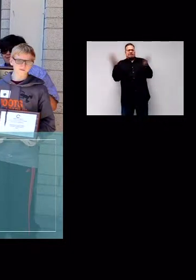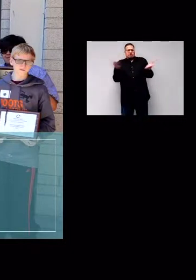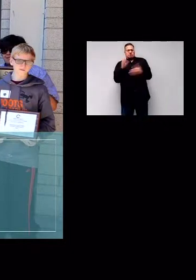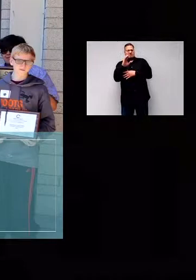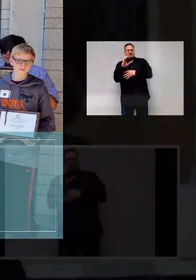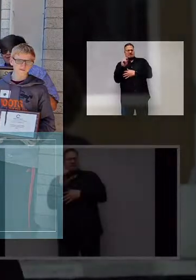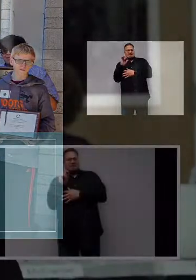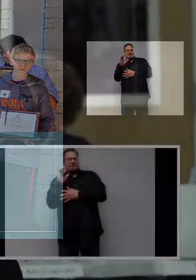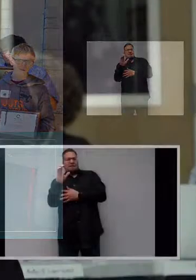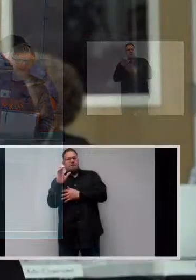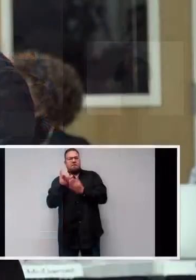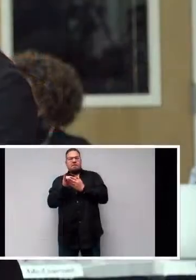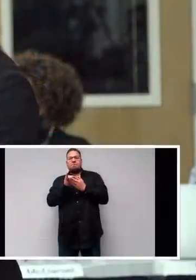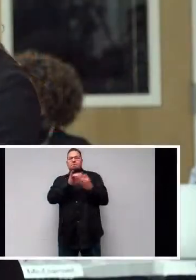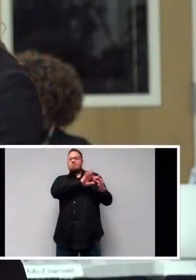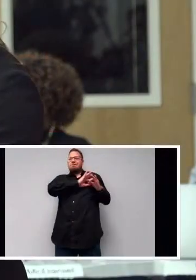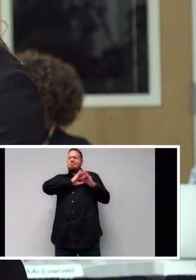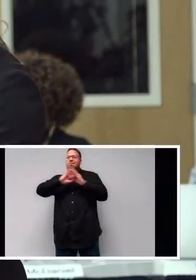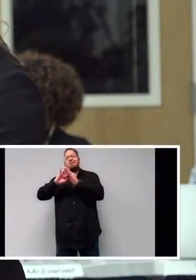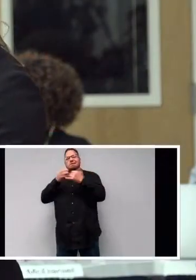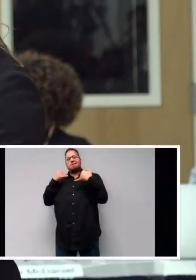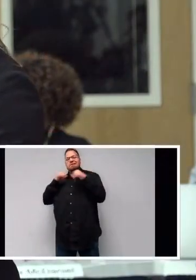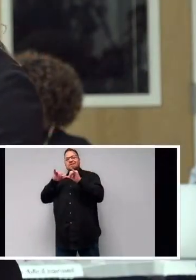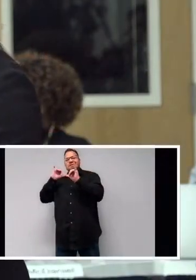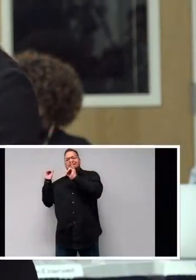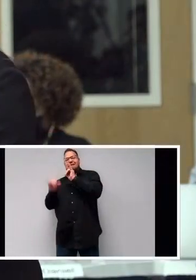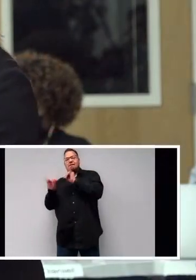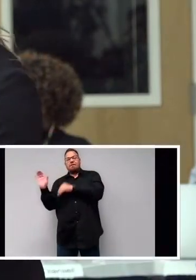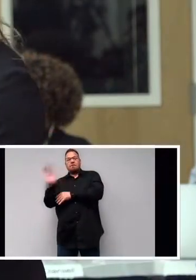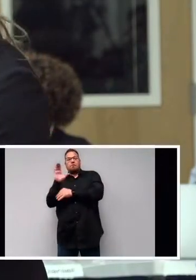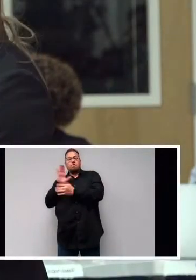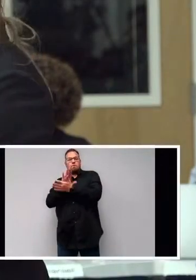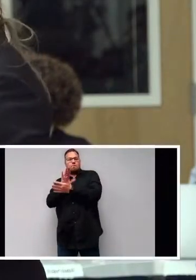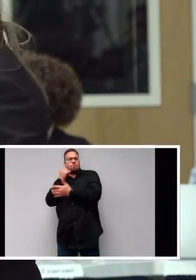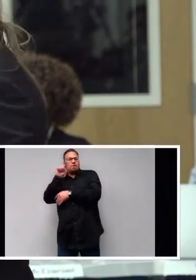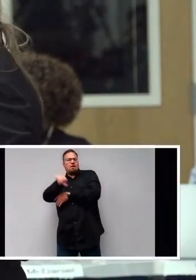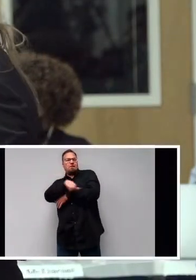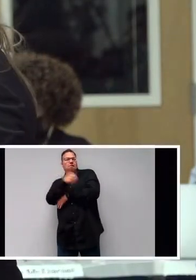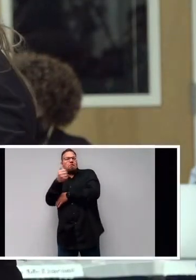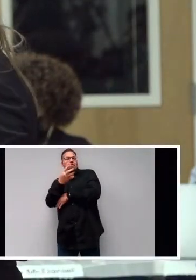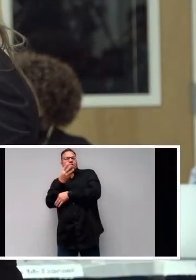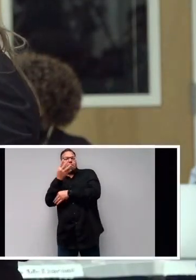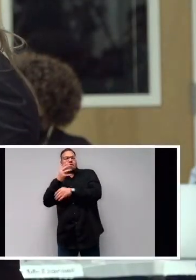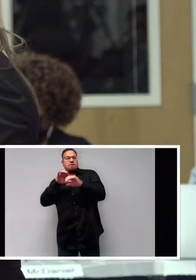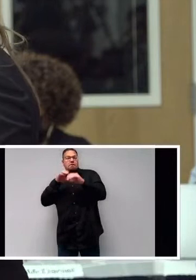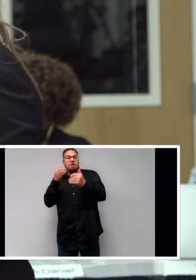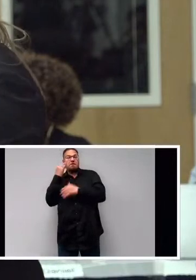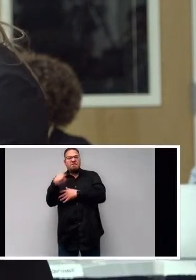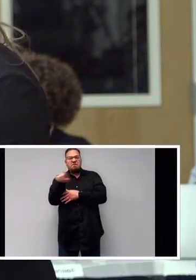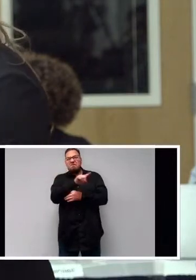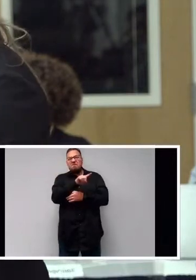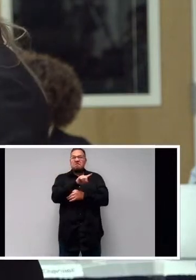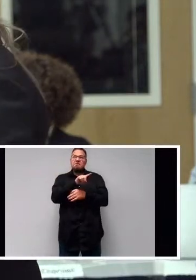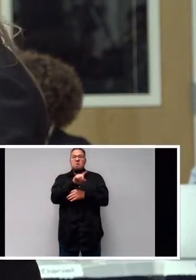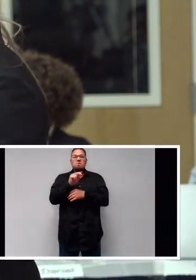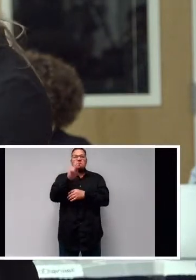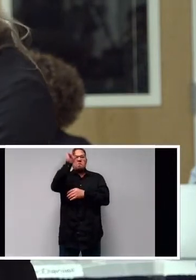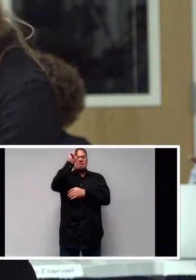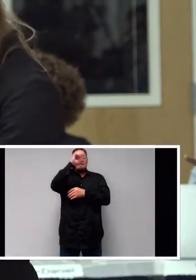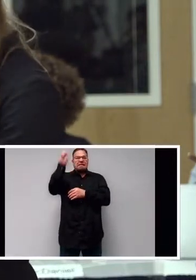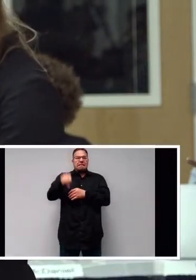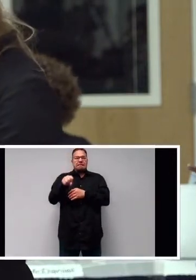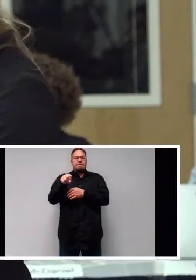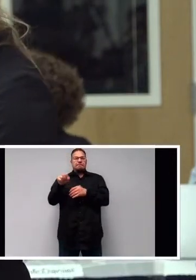remain a member of their resident school for their other four classes. So if you are a North Salem Viking like